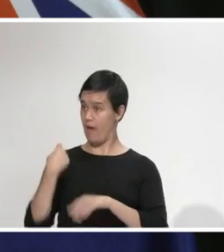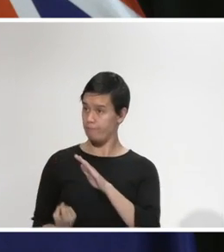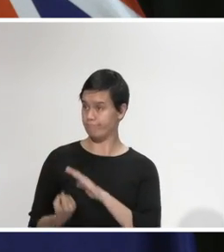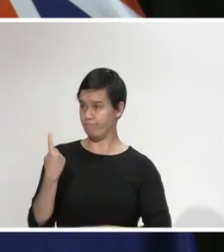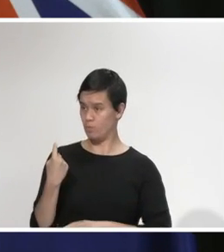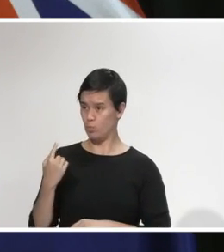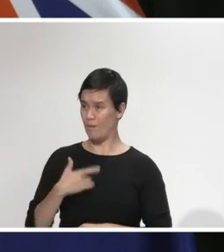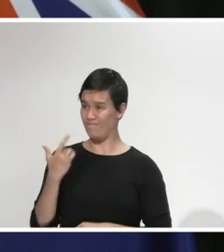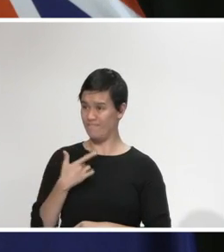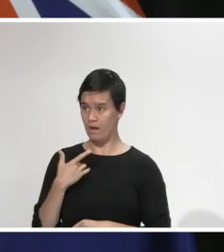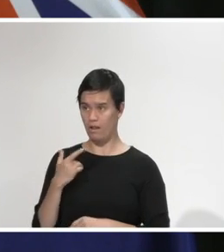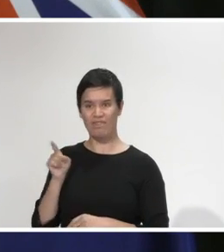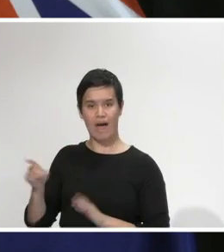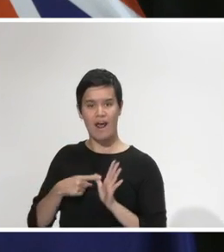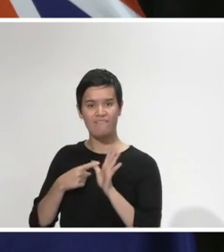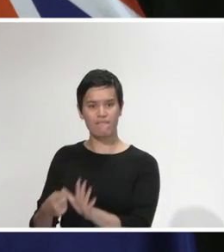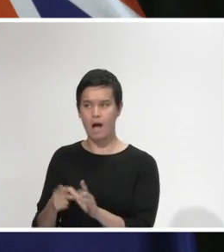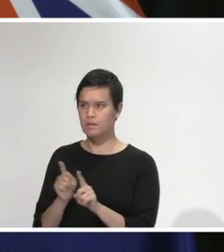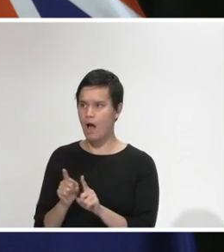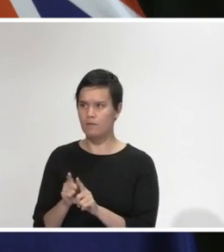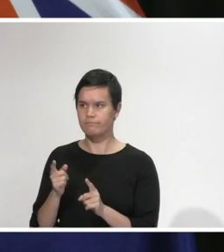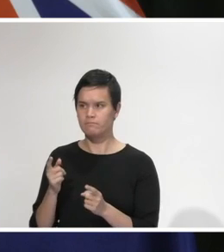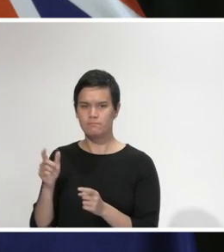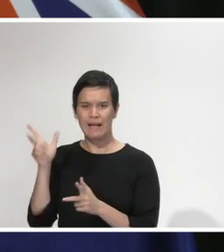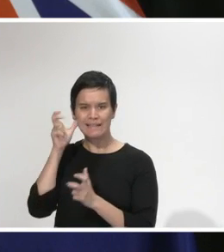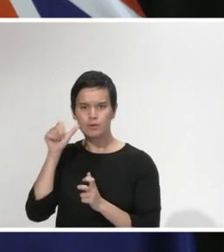That's quite a big question. What I will say is that